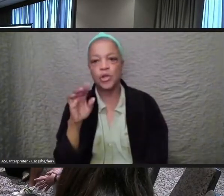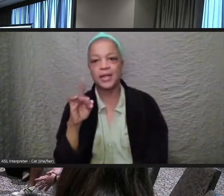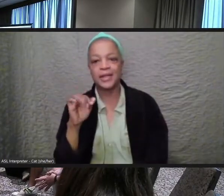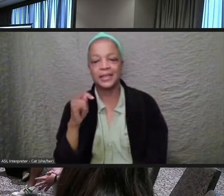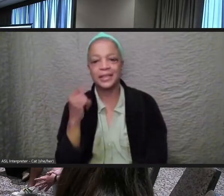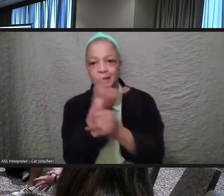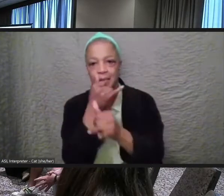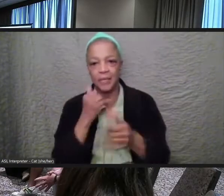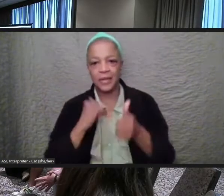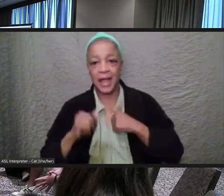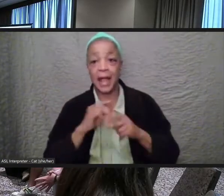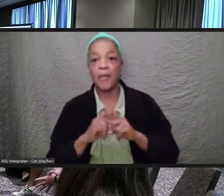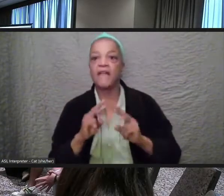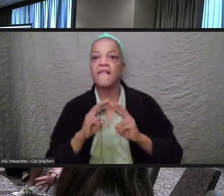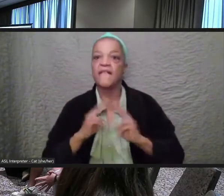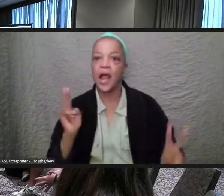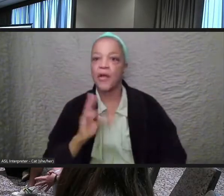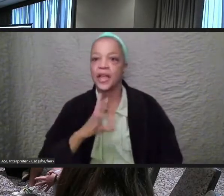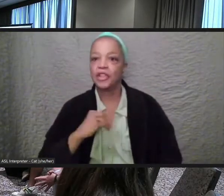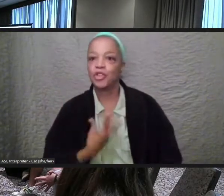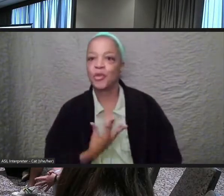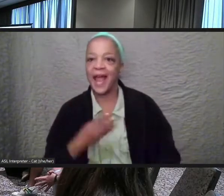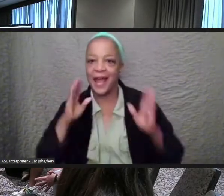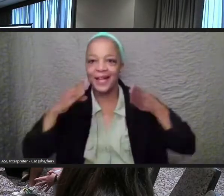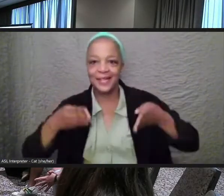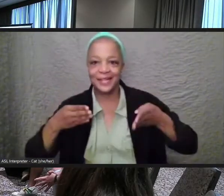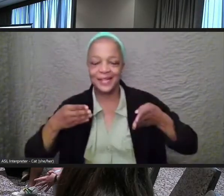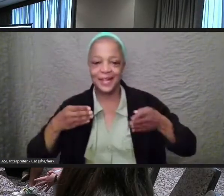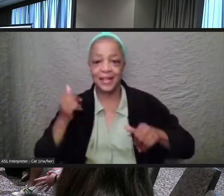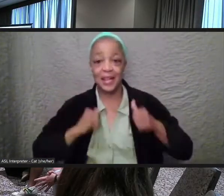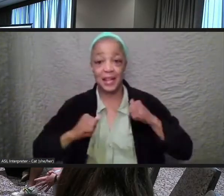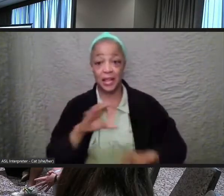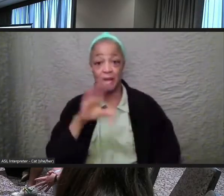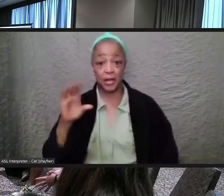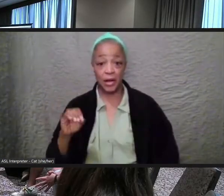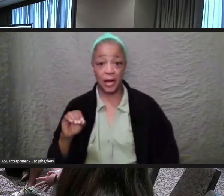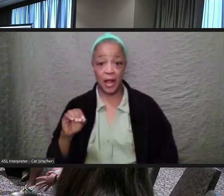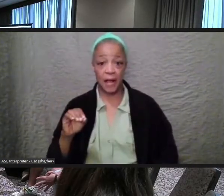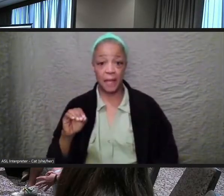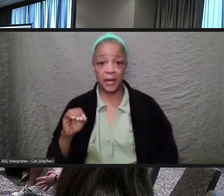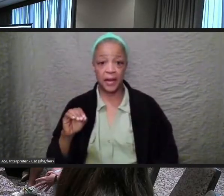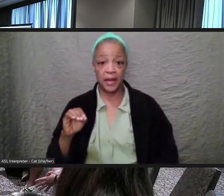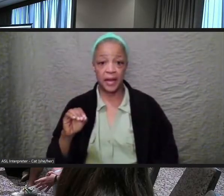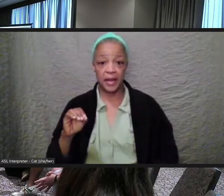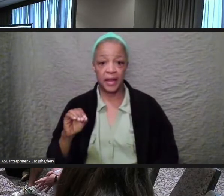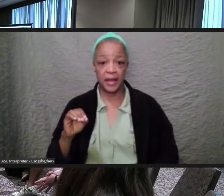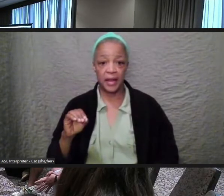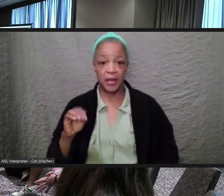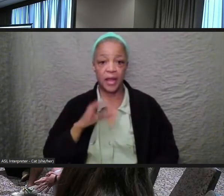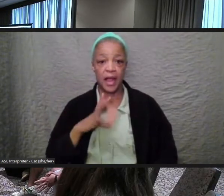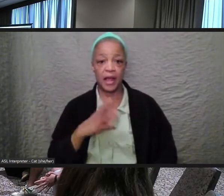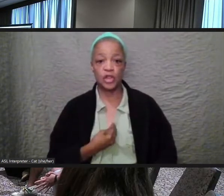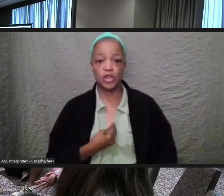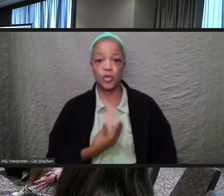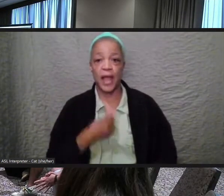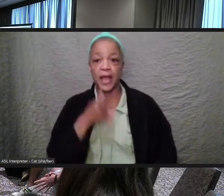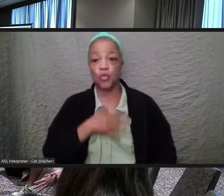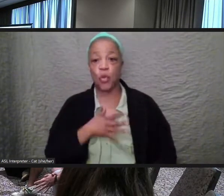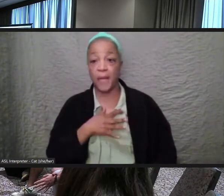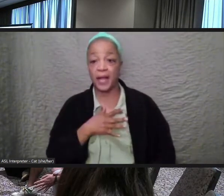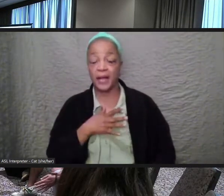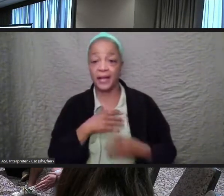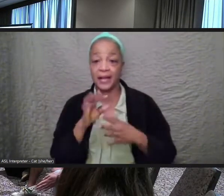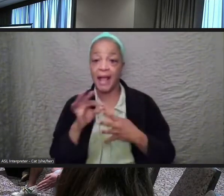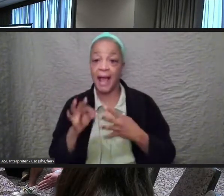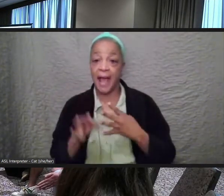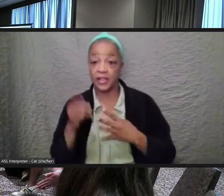that was very trans. And the theater company, you know, we had a trans woman who was cast in